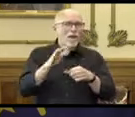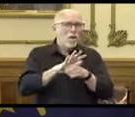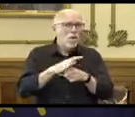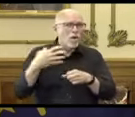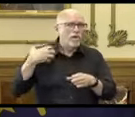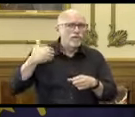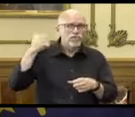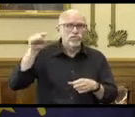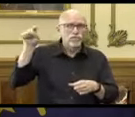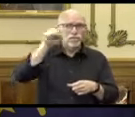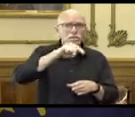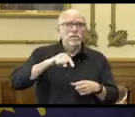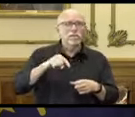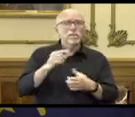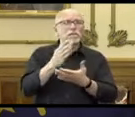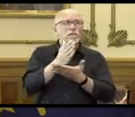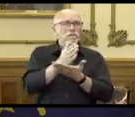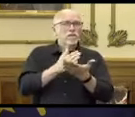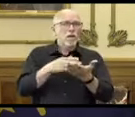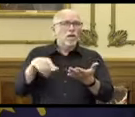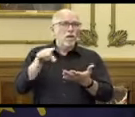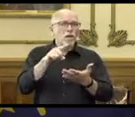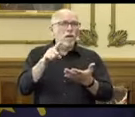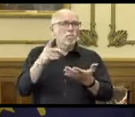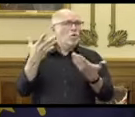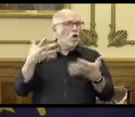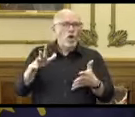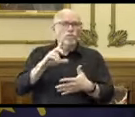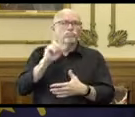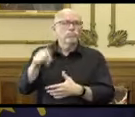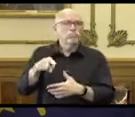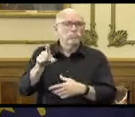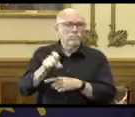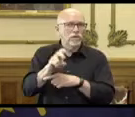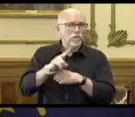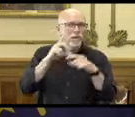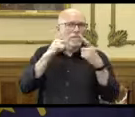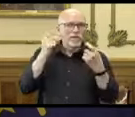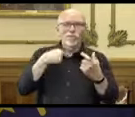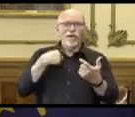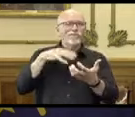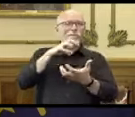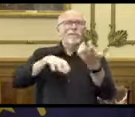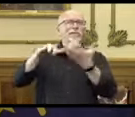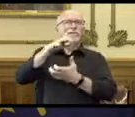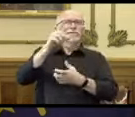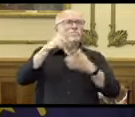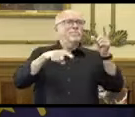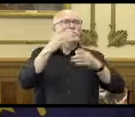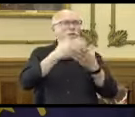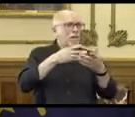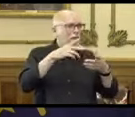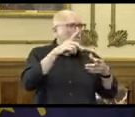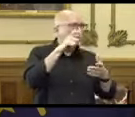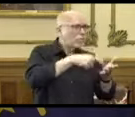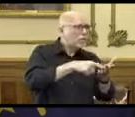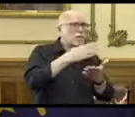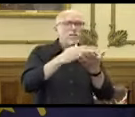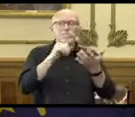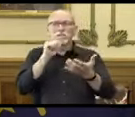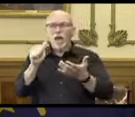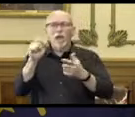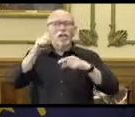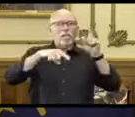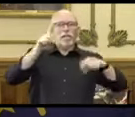officials, some of which have gone there already. And so we've got kind of this hodgepodge effort around the state of